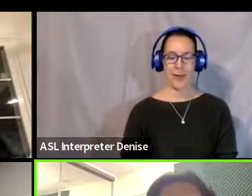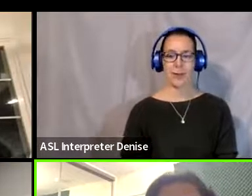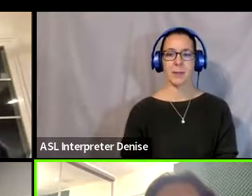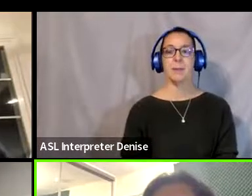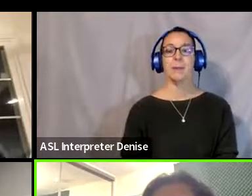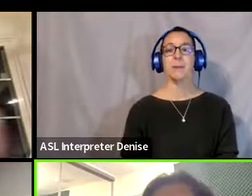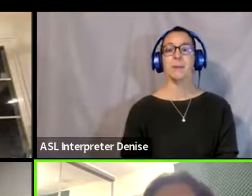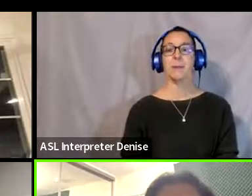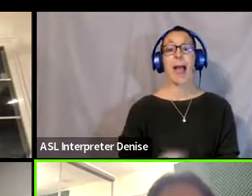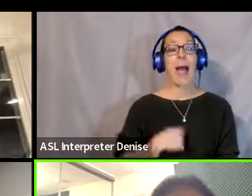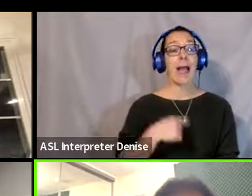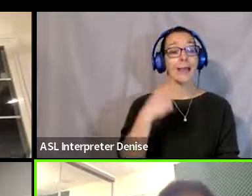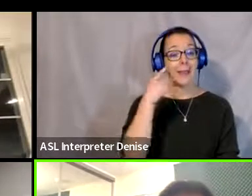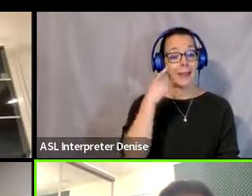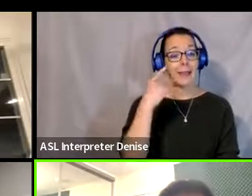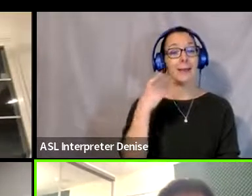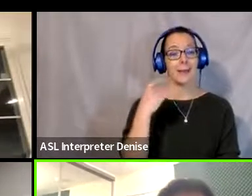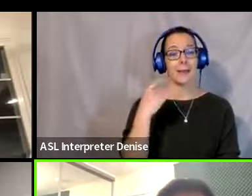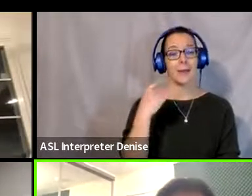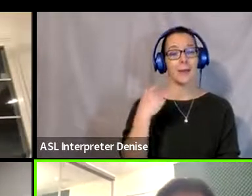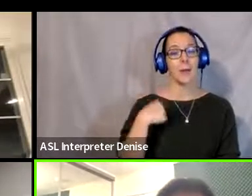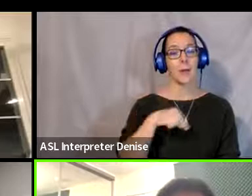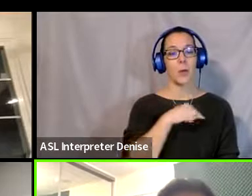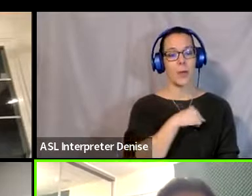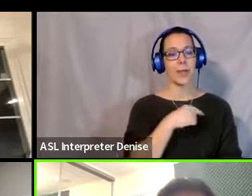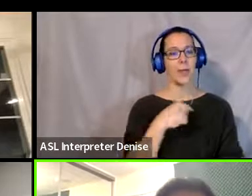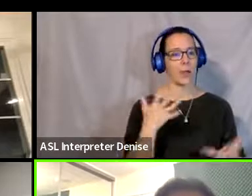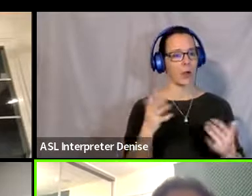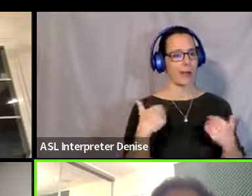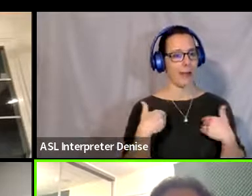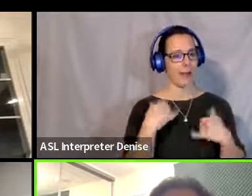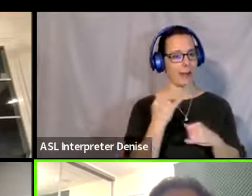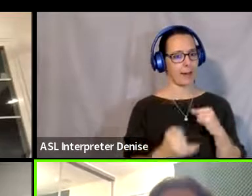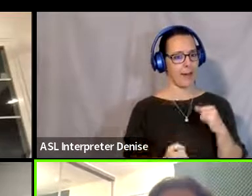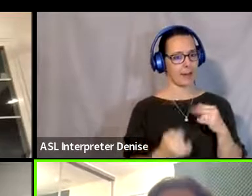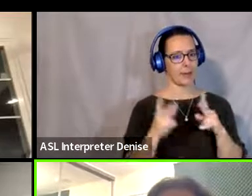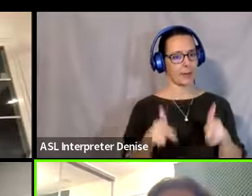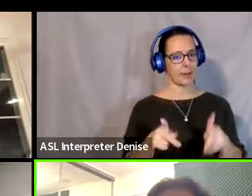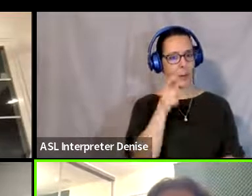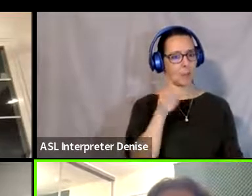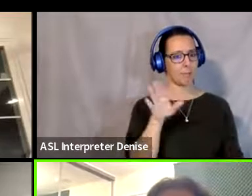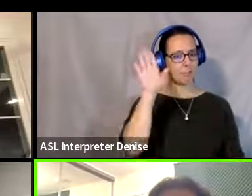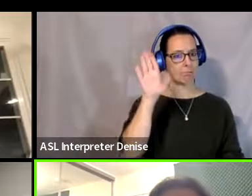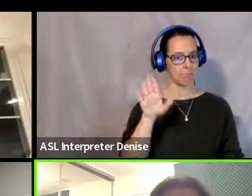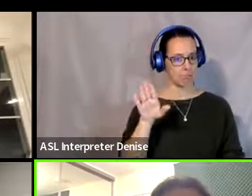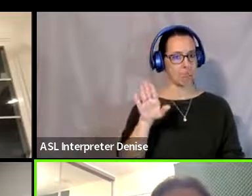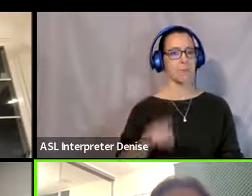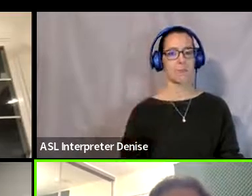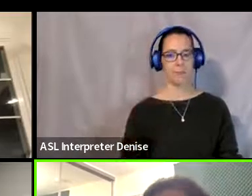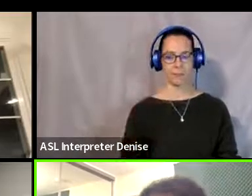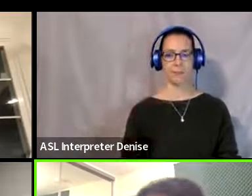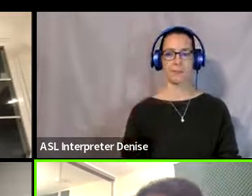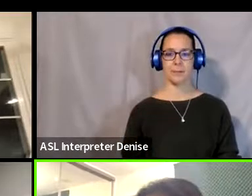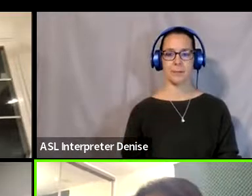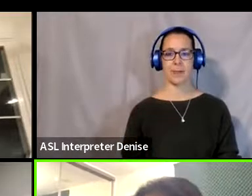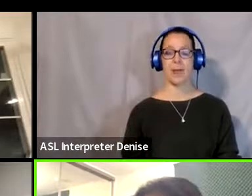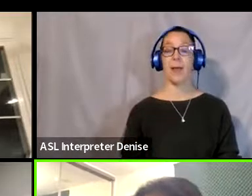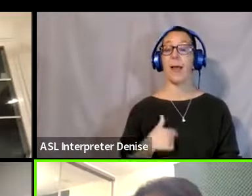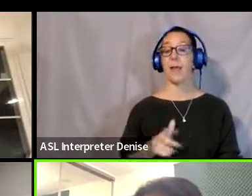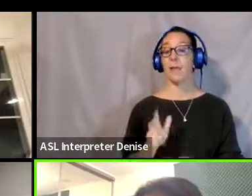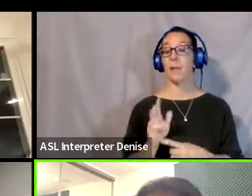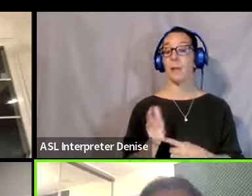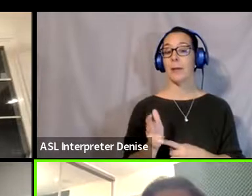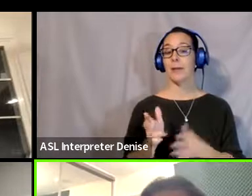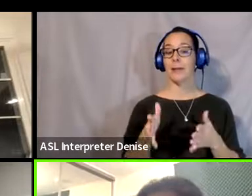So I think we had the last person now, and we have 3 more minutes.